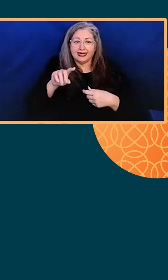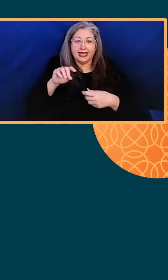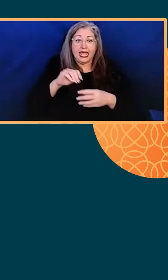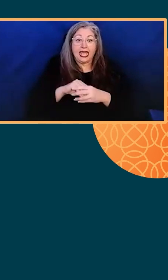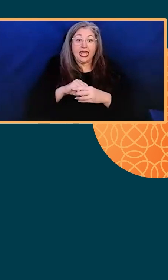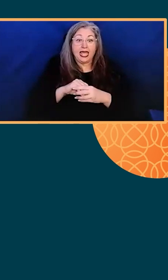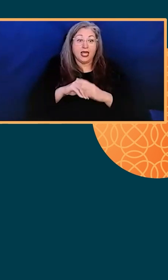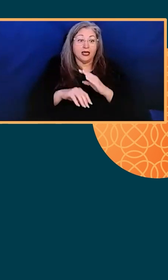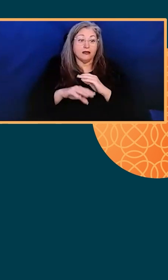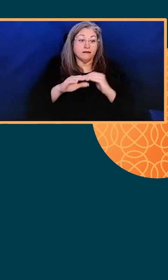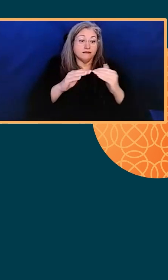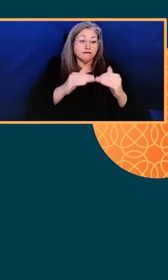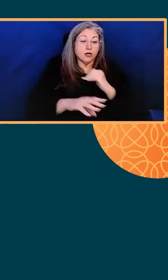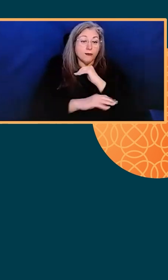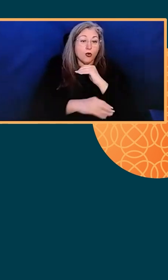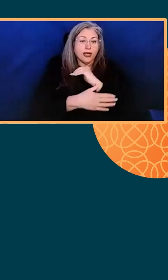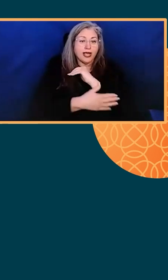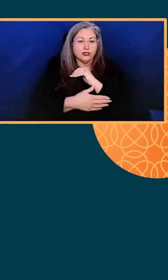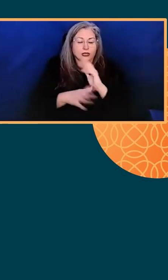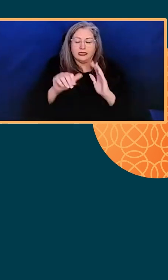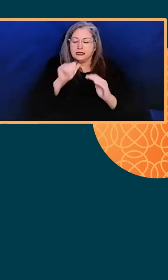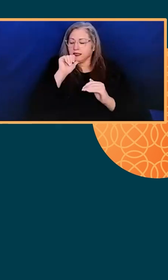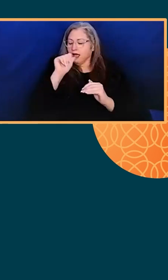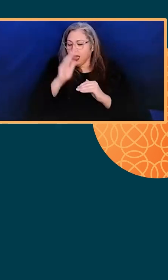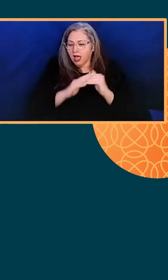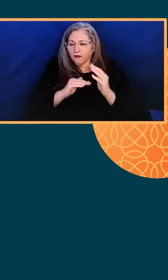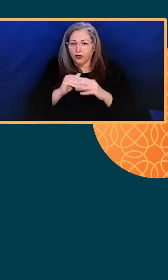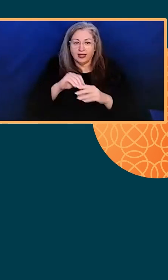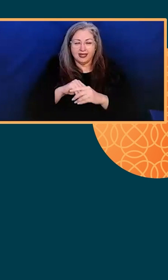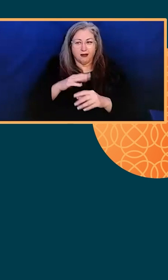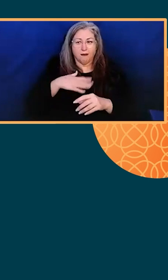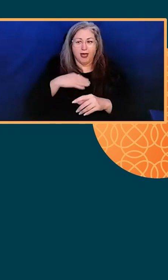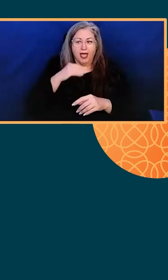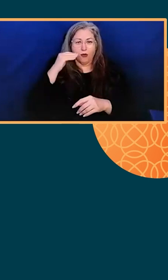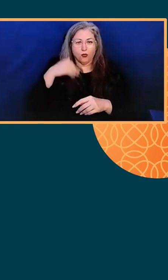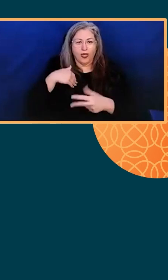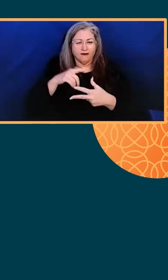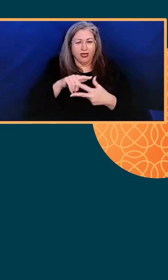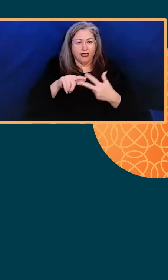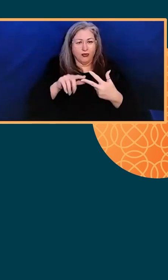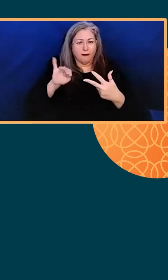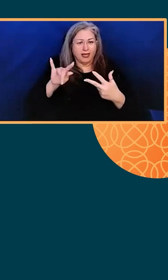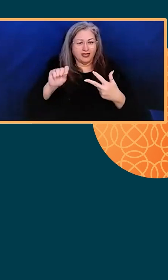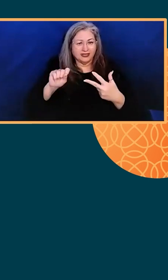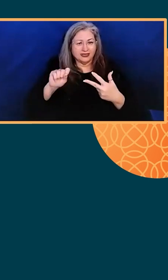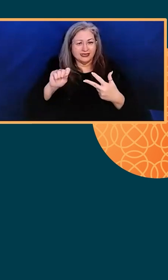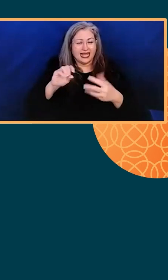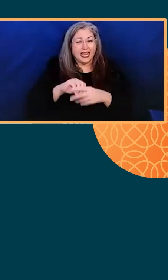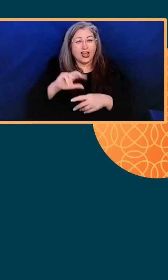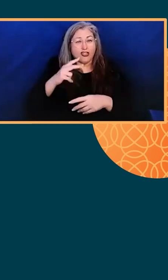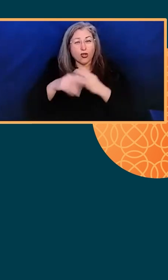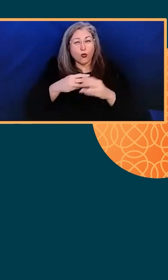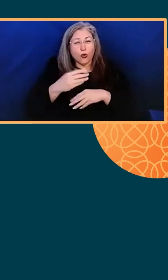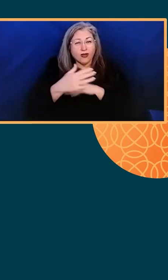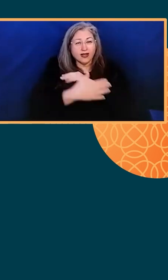country, going back to the Philippines, it's very uncomfortable to know that in our household, we had 3 maids in a third world